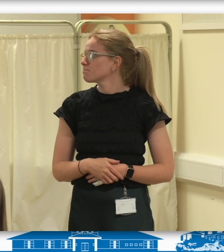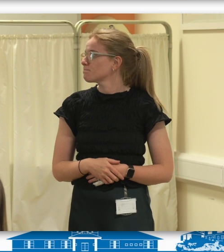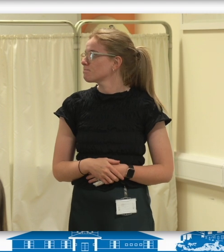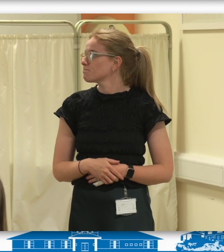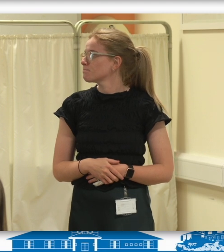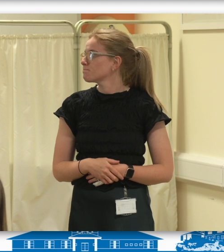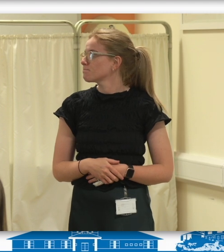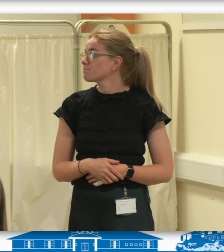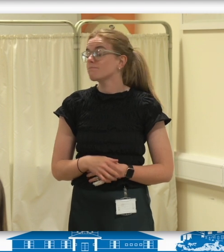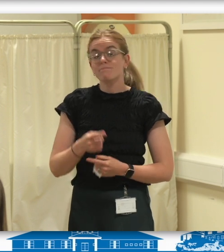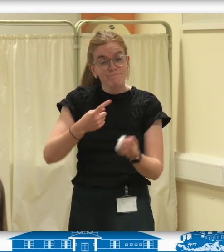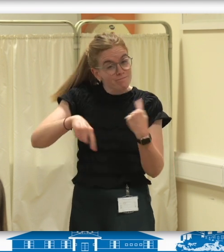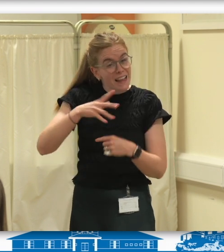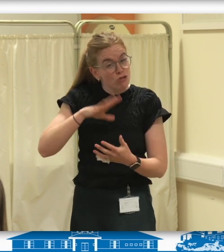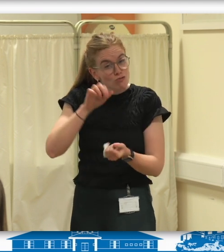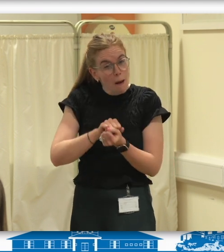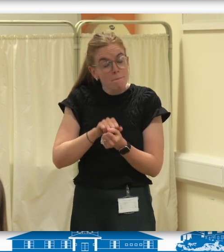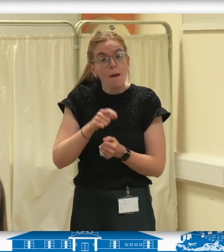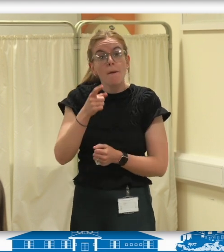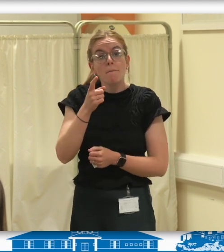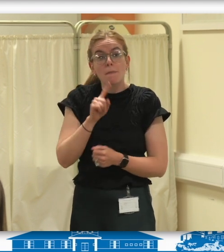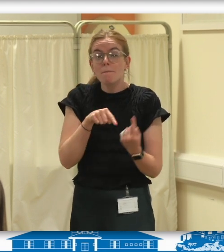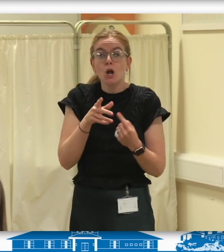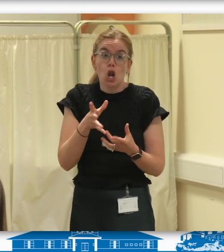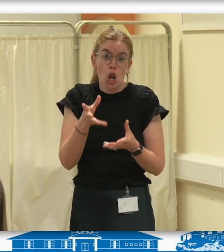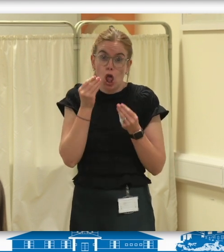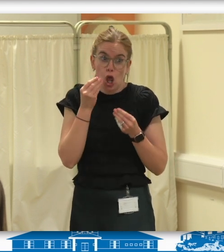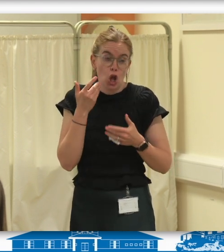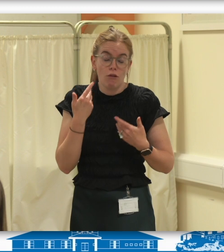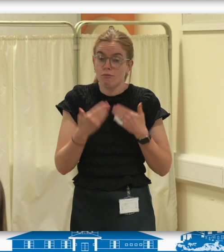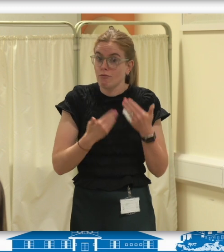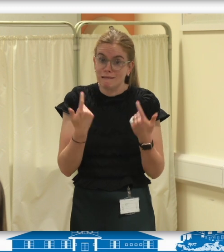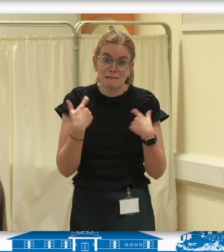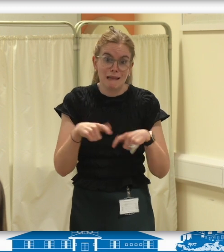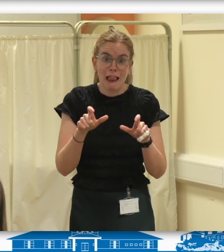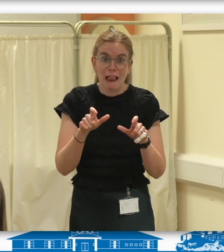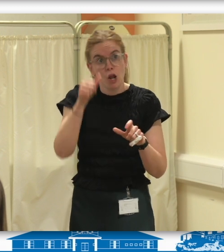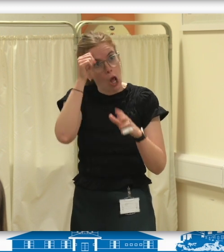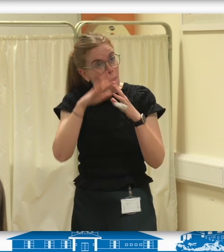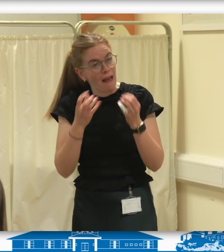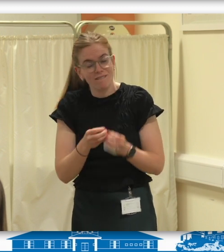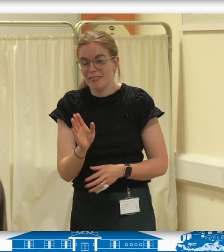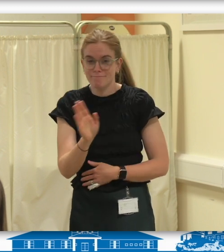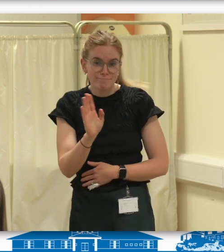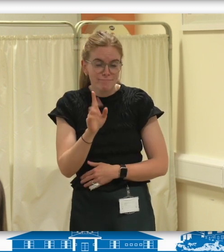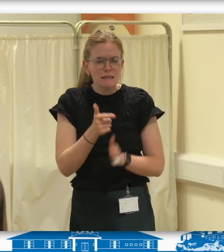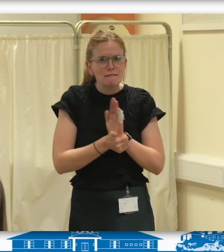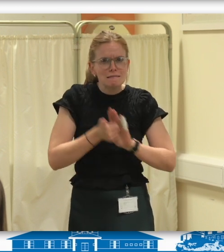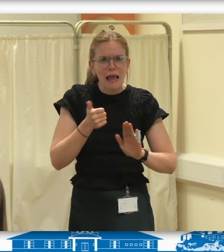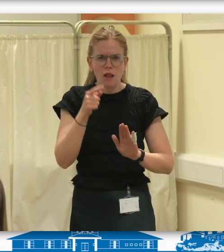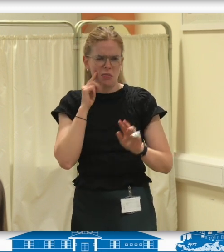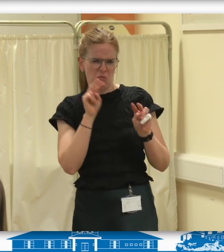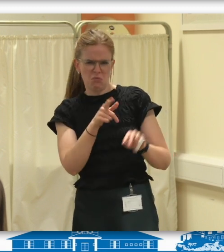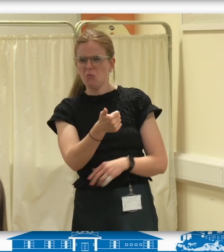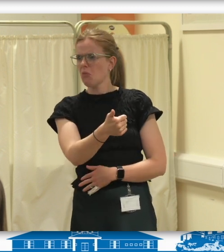We all need to remember that people are learning on the job. So often these skills and things, they look easy on paper,